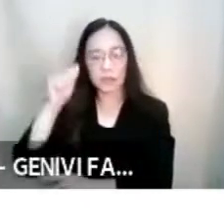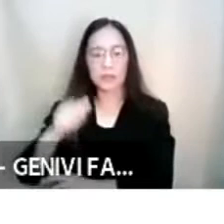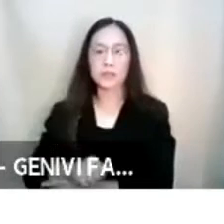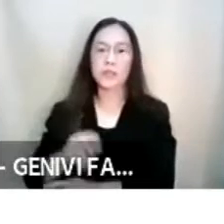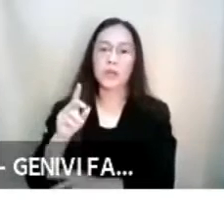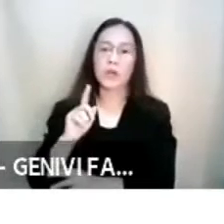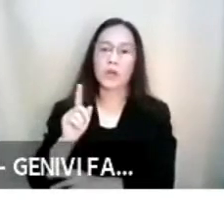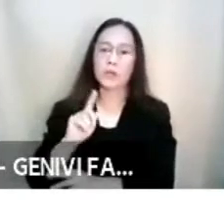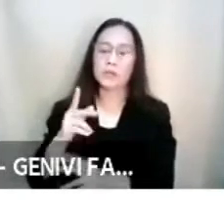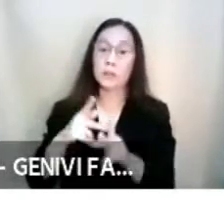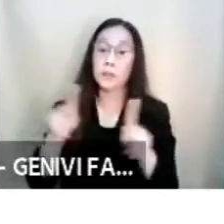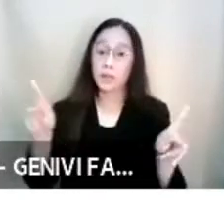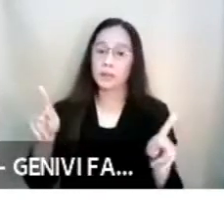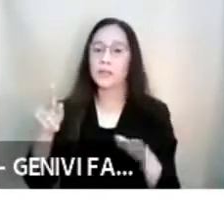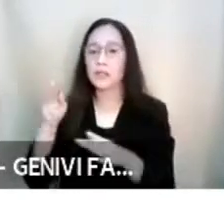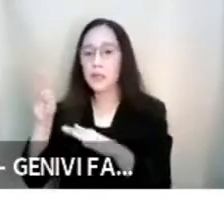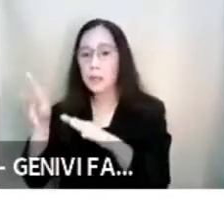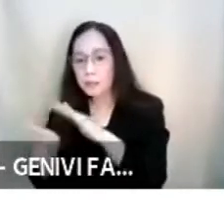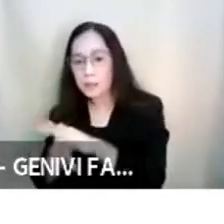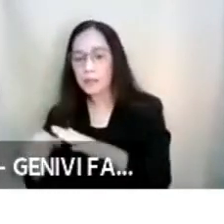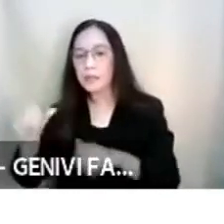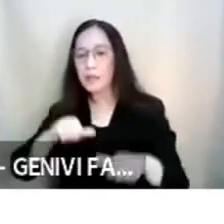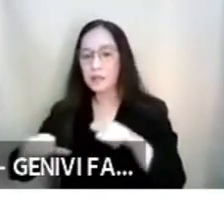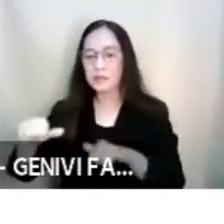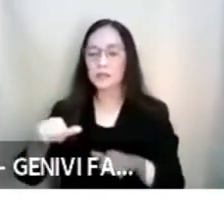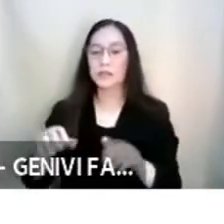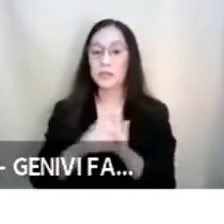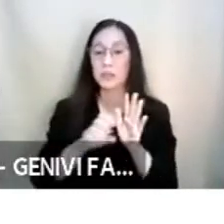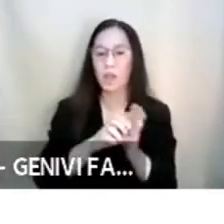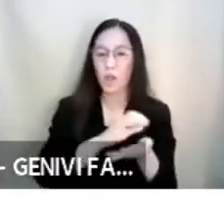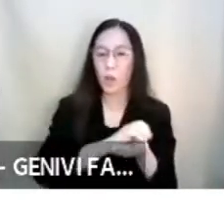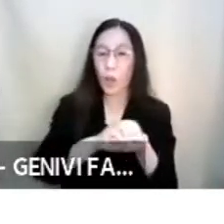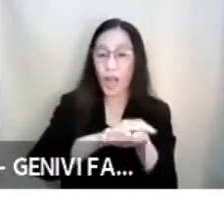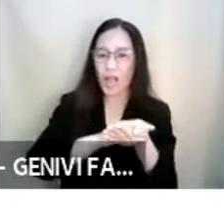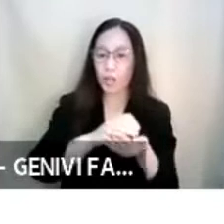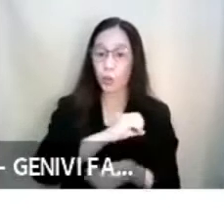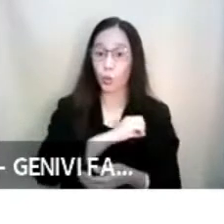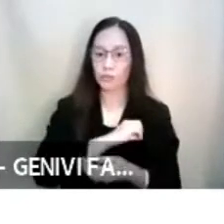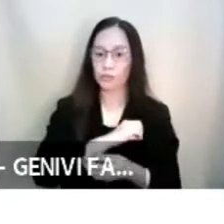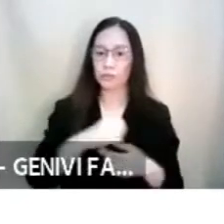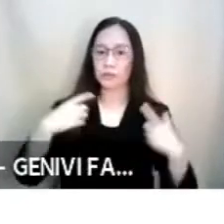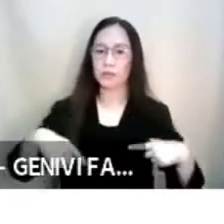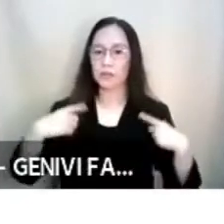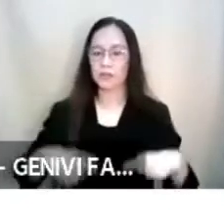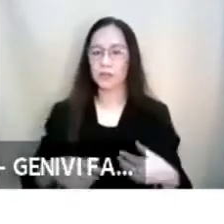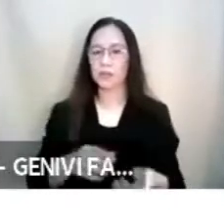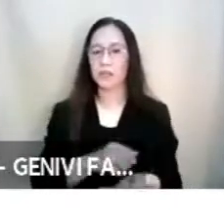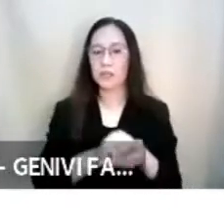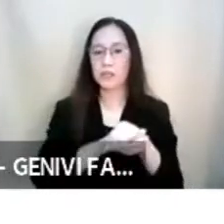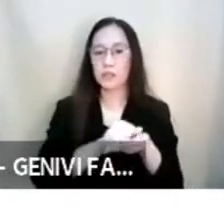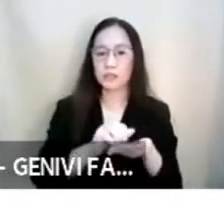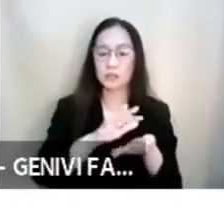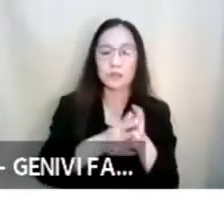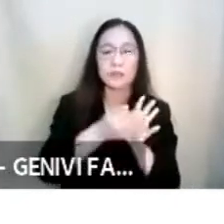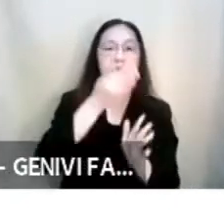private activities? Even as simple as washing their own clothes. No? They can start with washing their own handkerchiefs, for example,